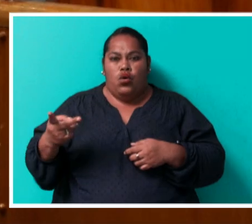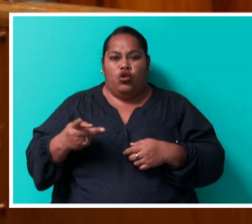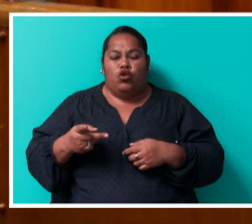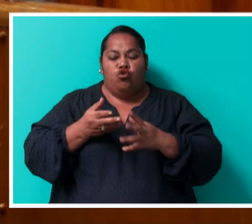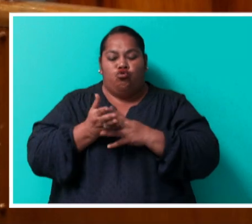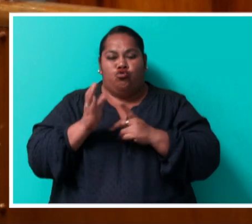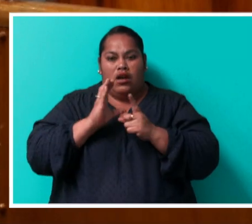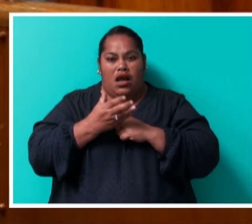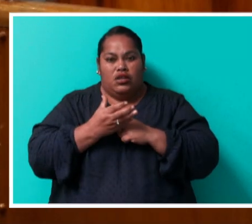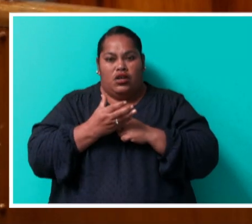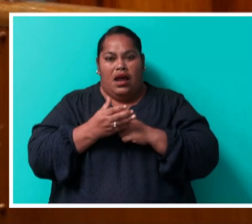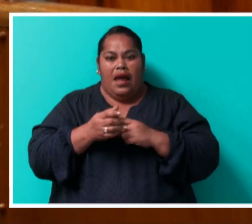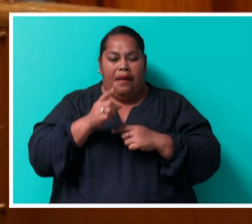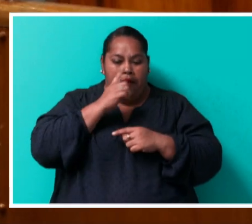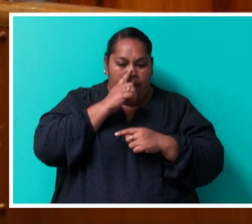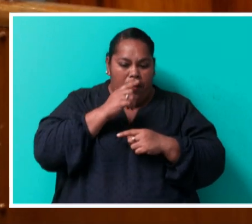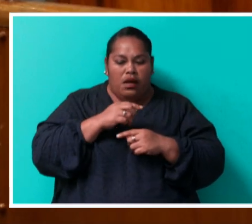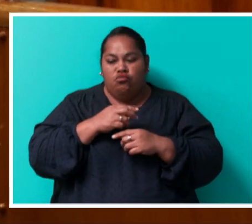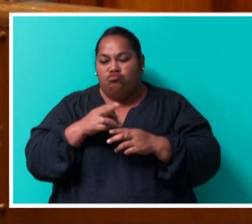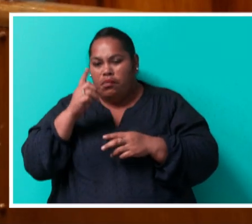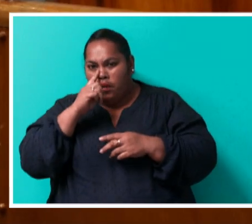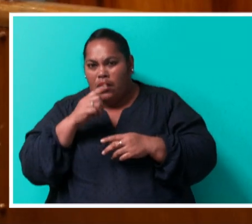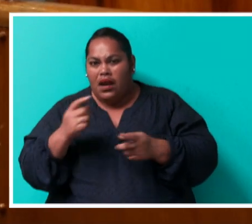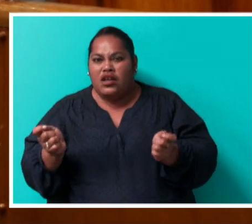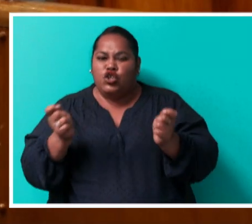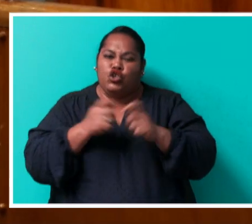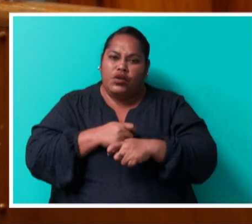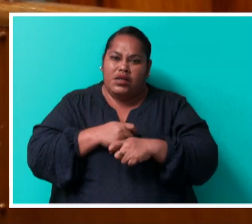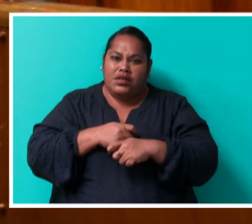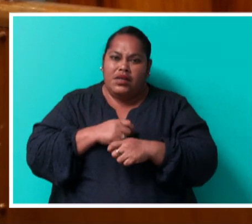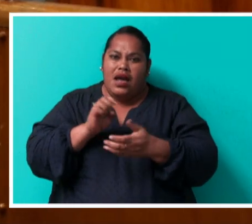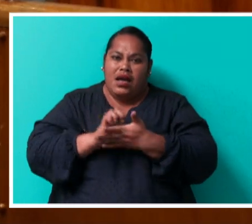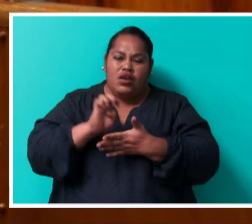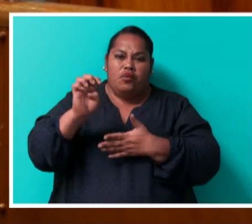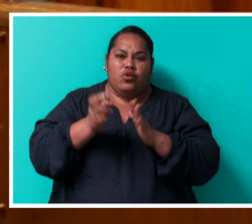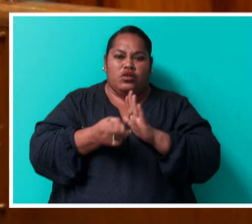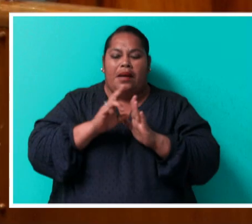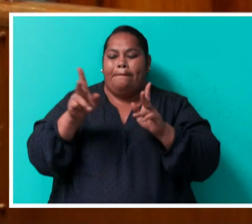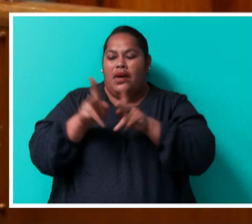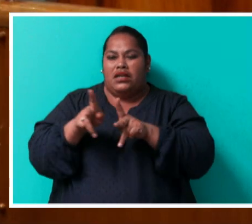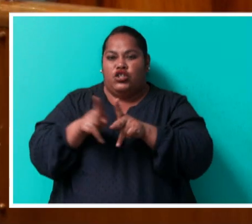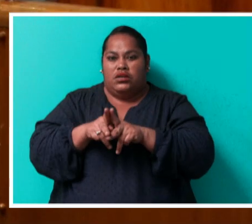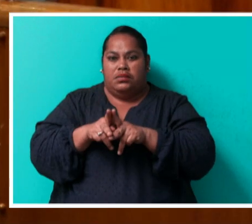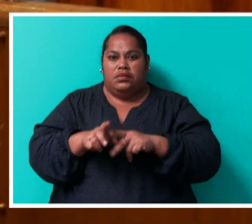and people-to-people exchanges, fostering mutual economic resilience and partnerships.